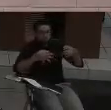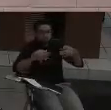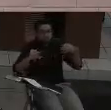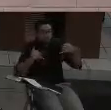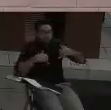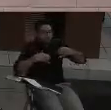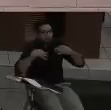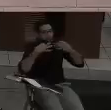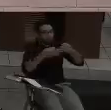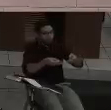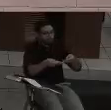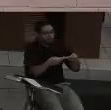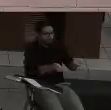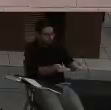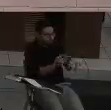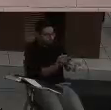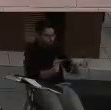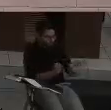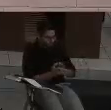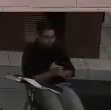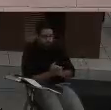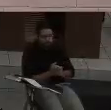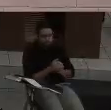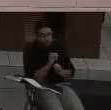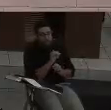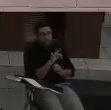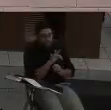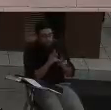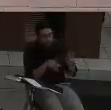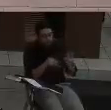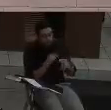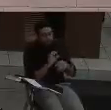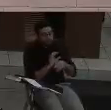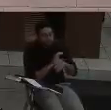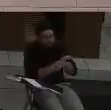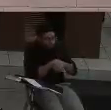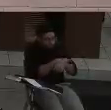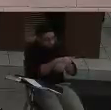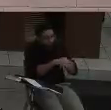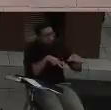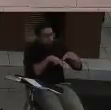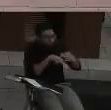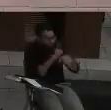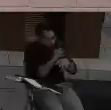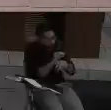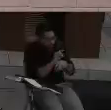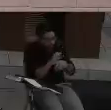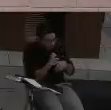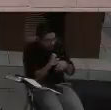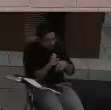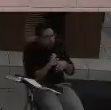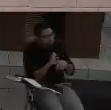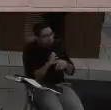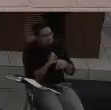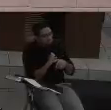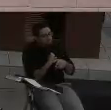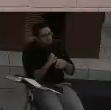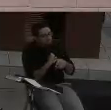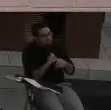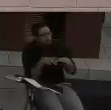if anyone forces you to go a mile, go also the second mile. Give to everyone who begs from you, and do